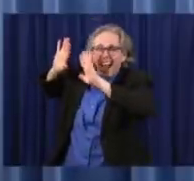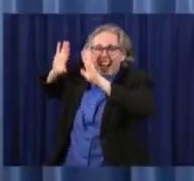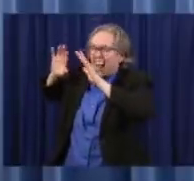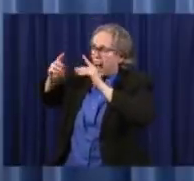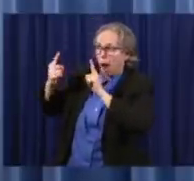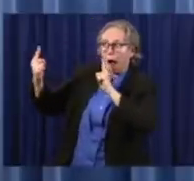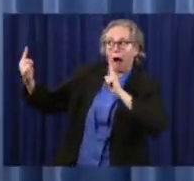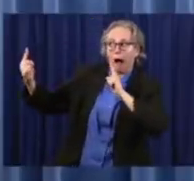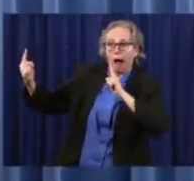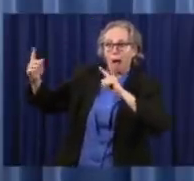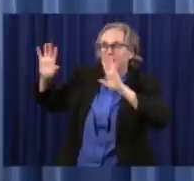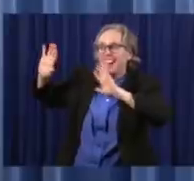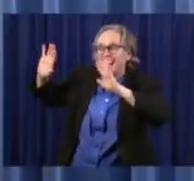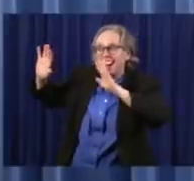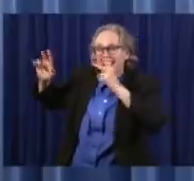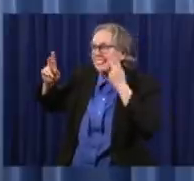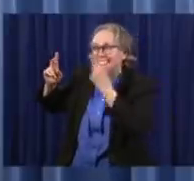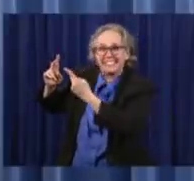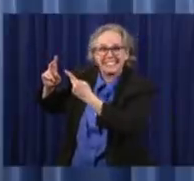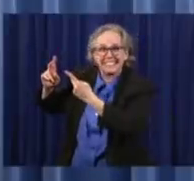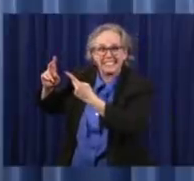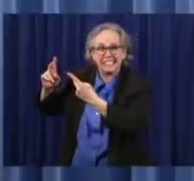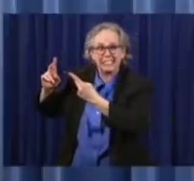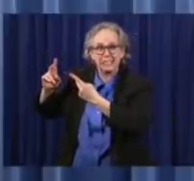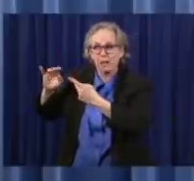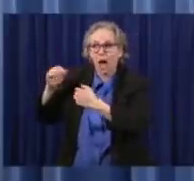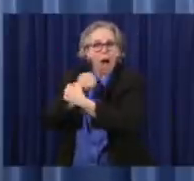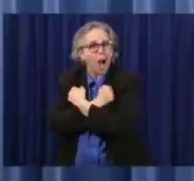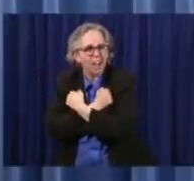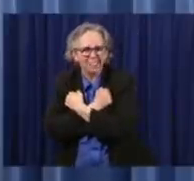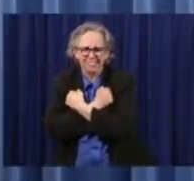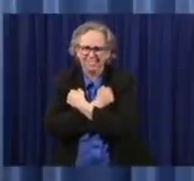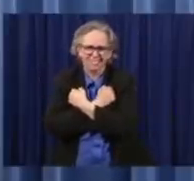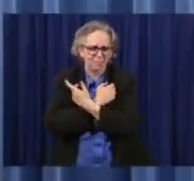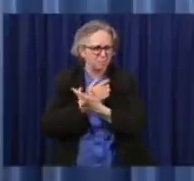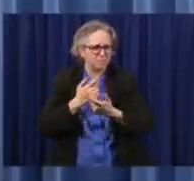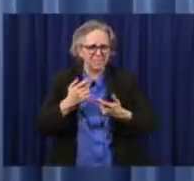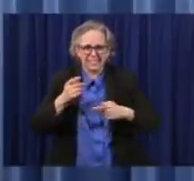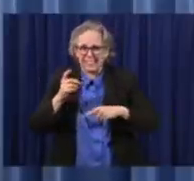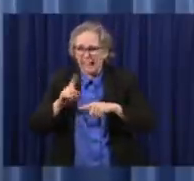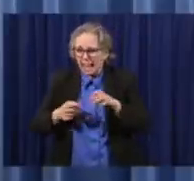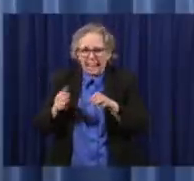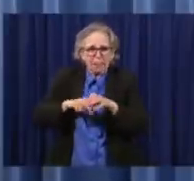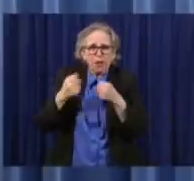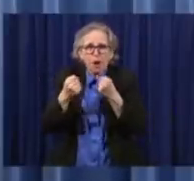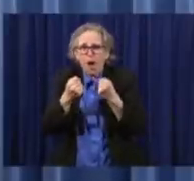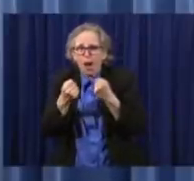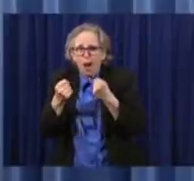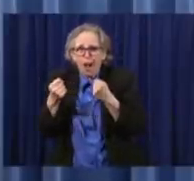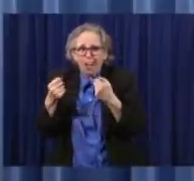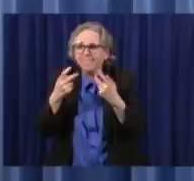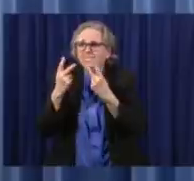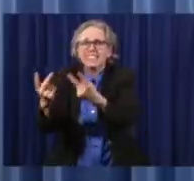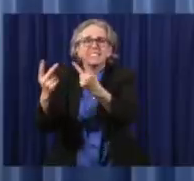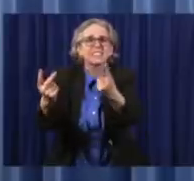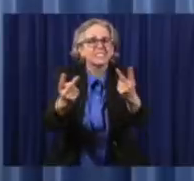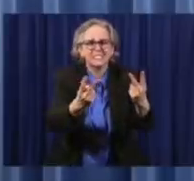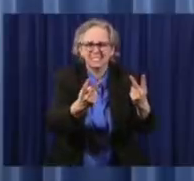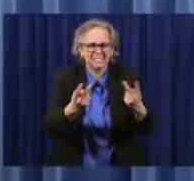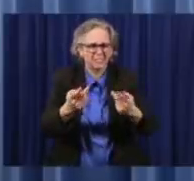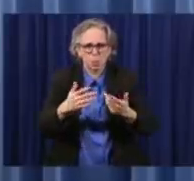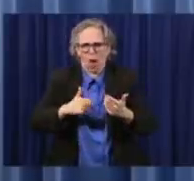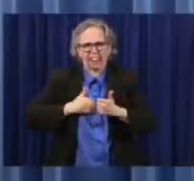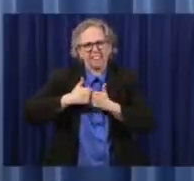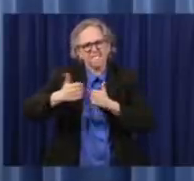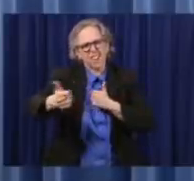back. But we can't hug them. We can't get in the car and go see some of the other ones who are a ways